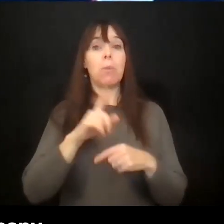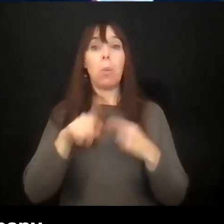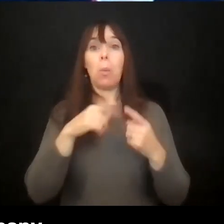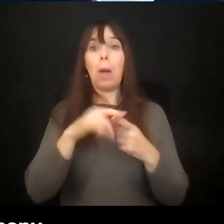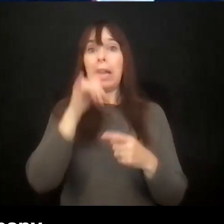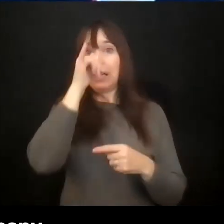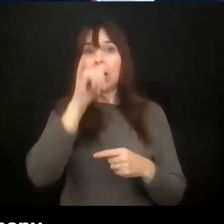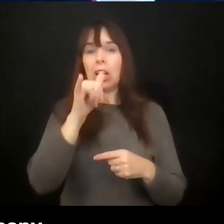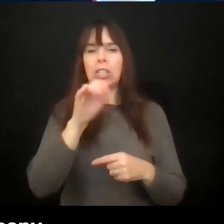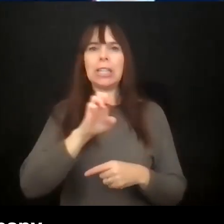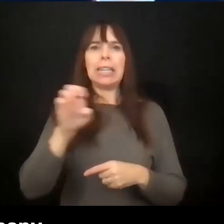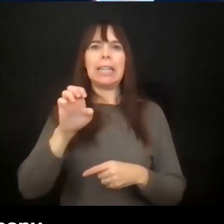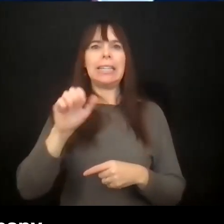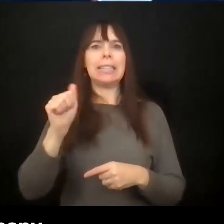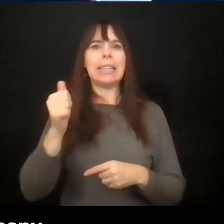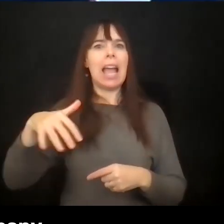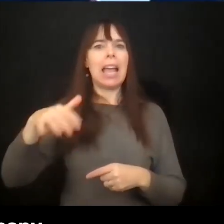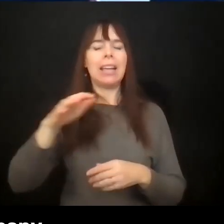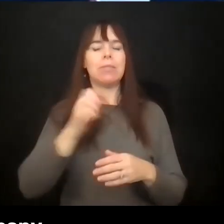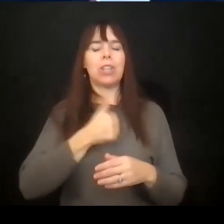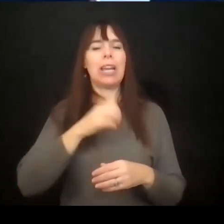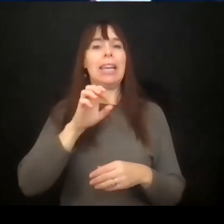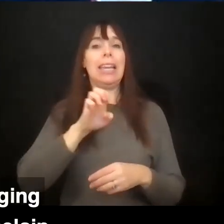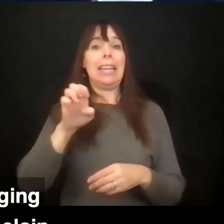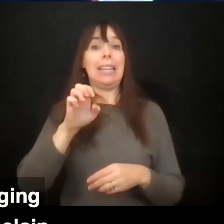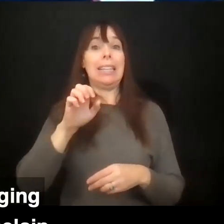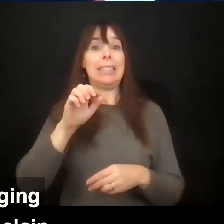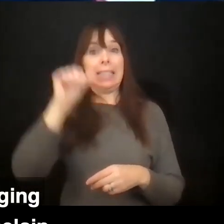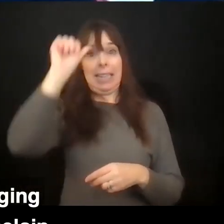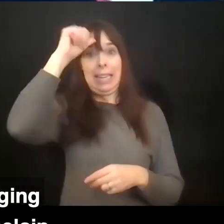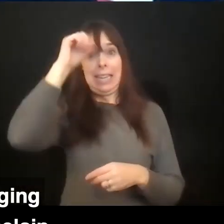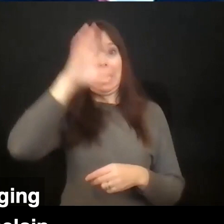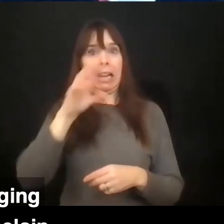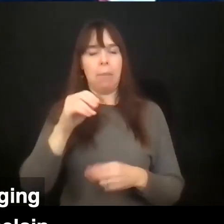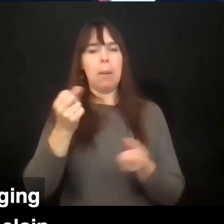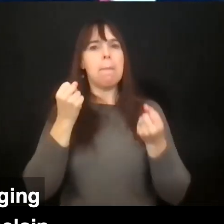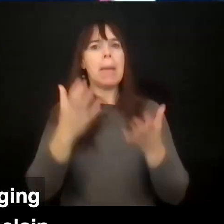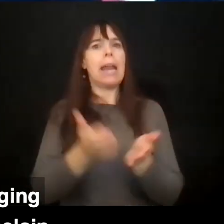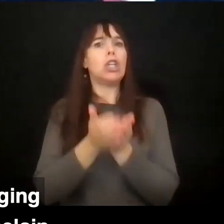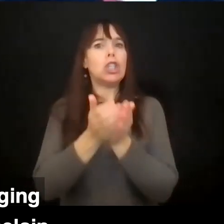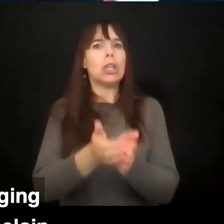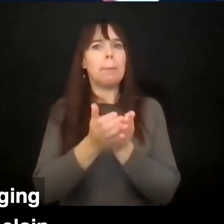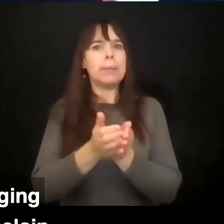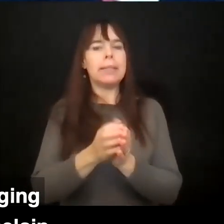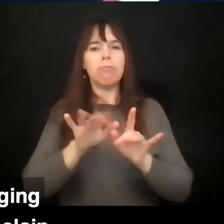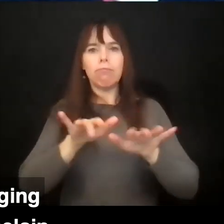East India Company had a lot of ships bringing